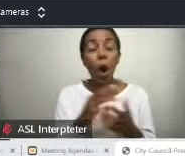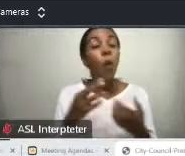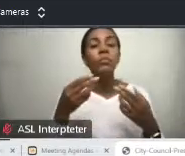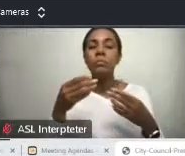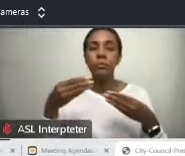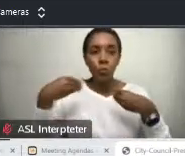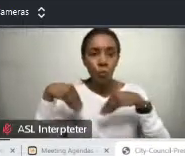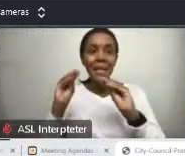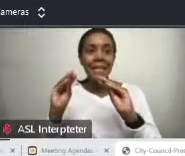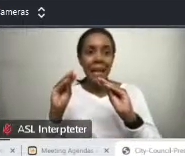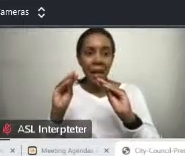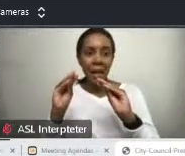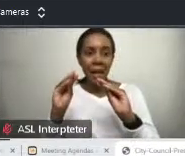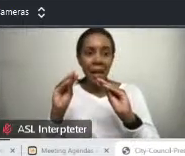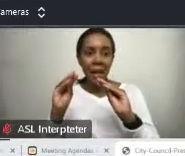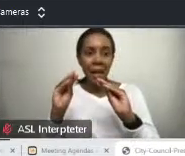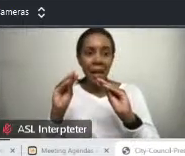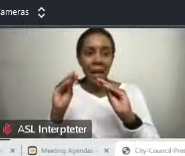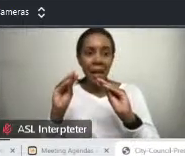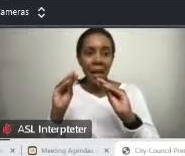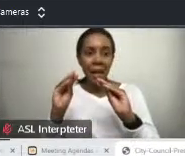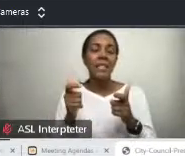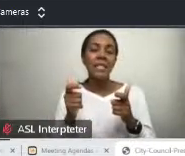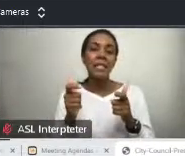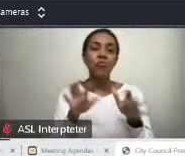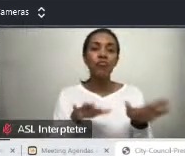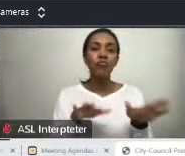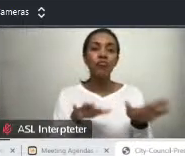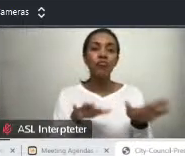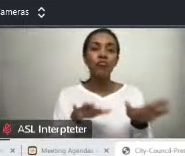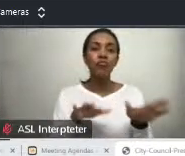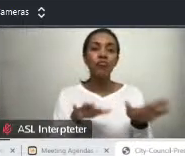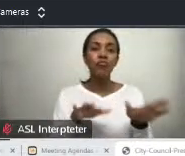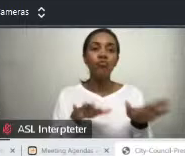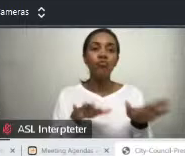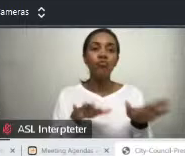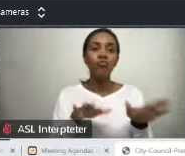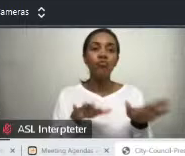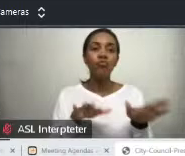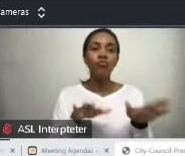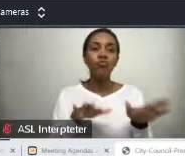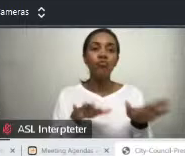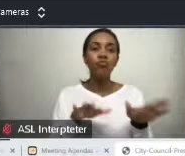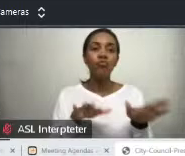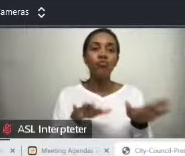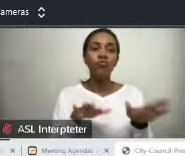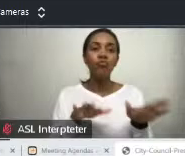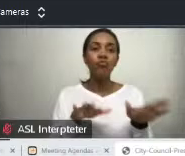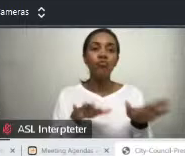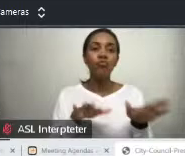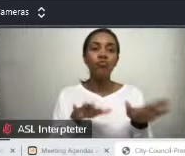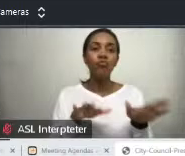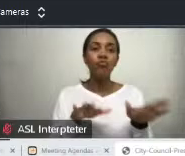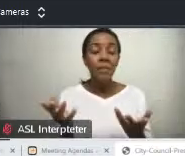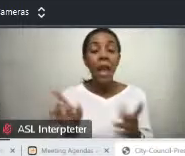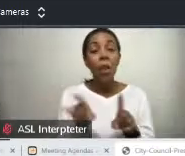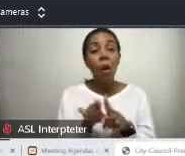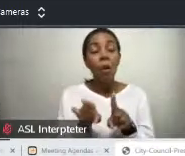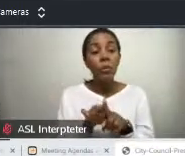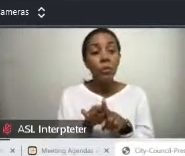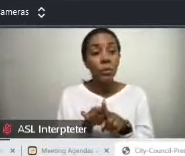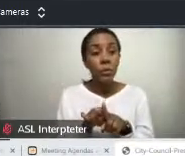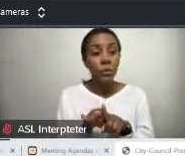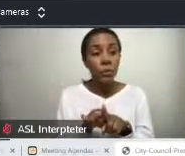a fast casual restaurant and perhaps a financial institution, a bank of some sort, and also